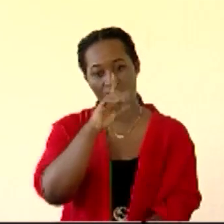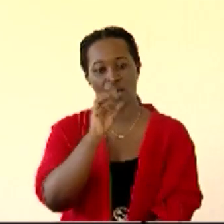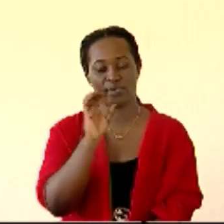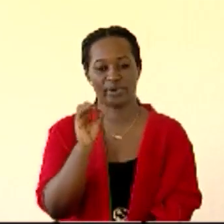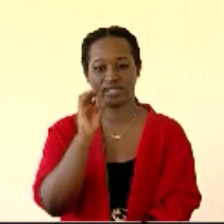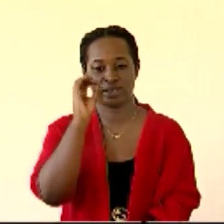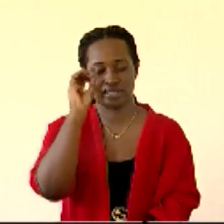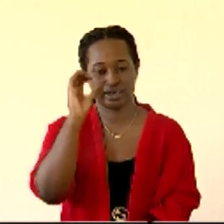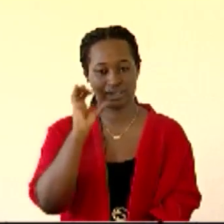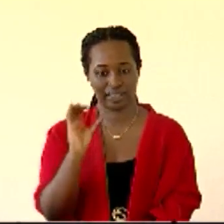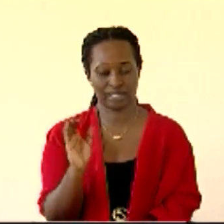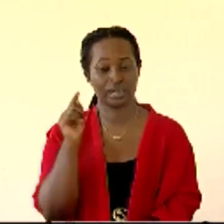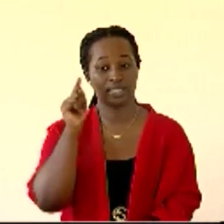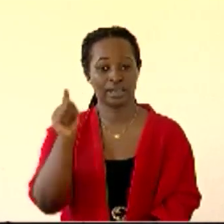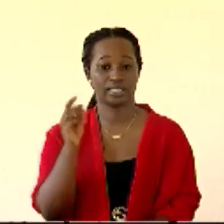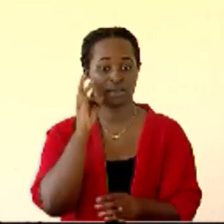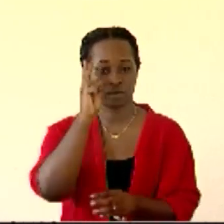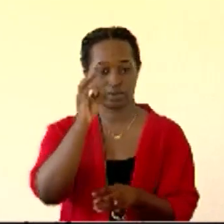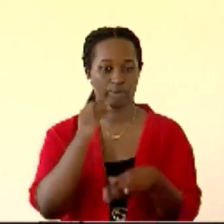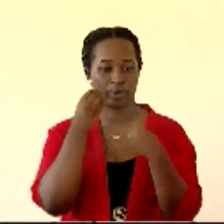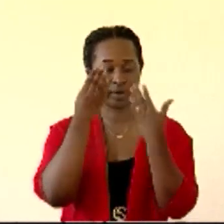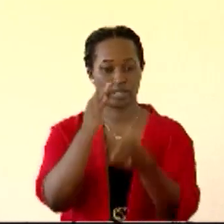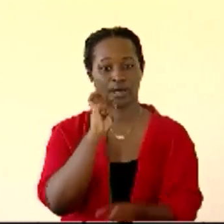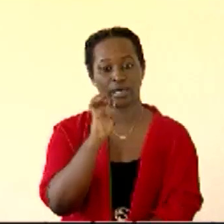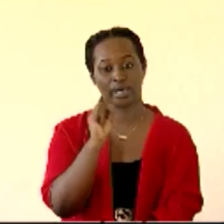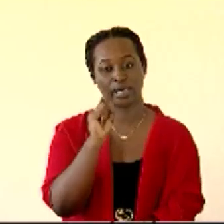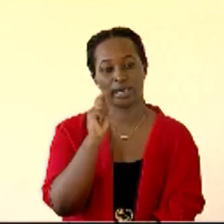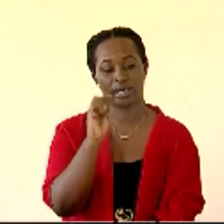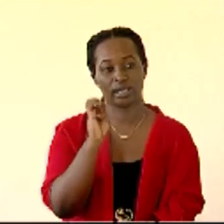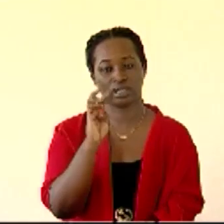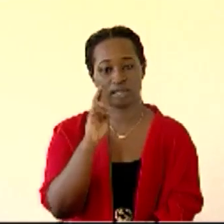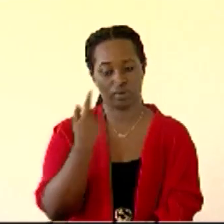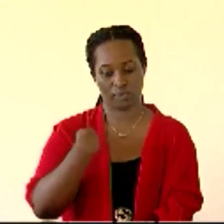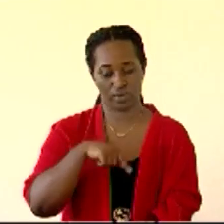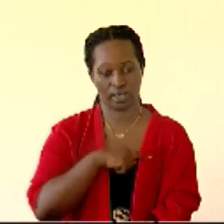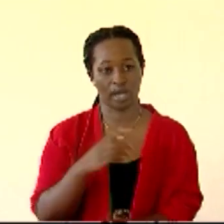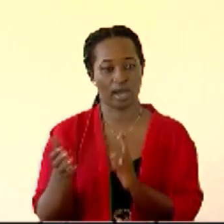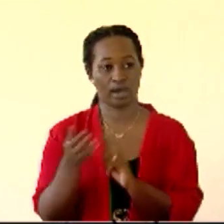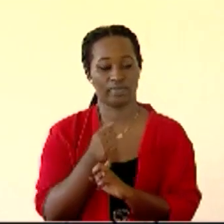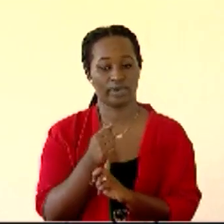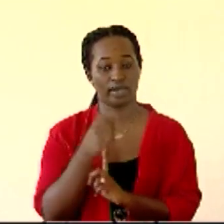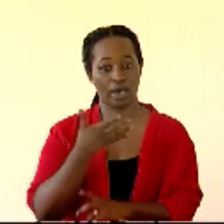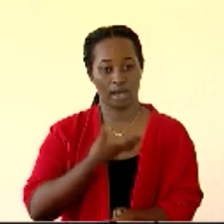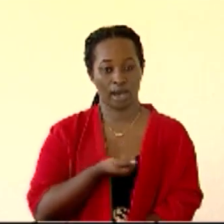Celsius. And this will produce the ester that we are talking about. So this is